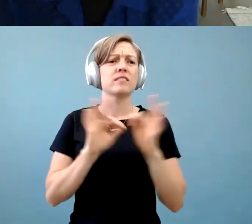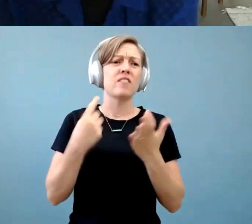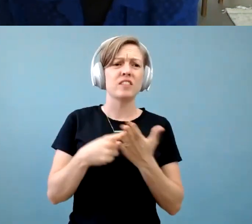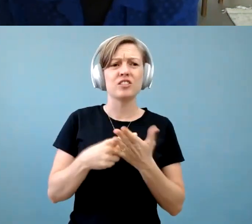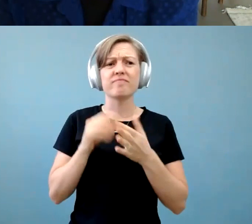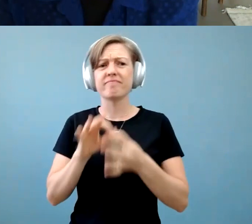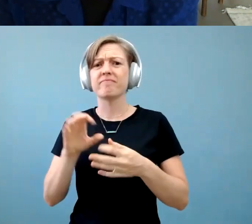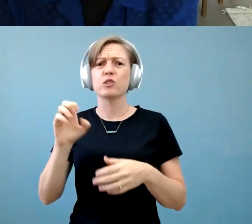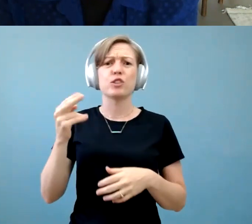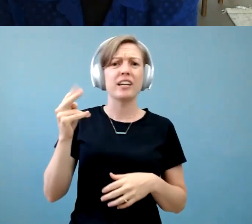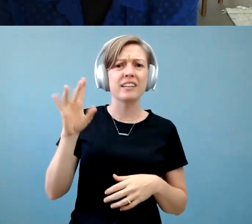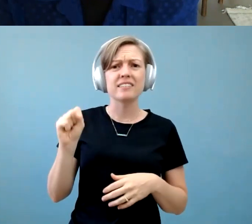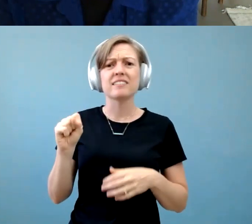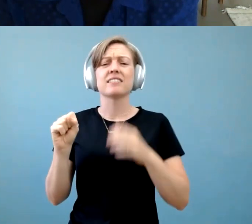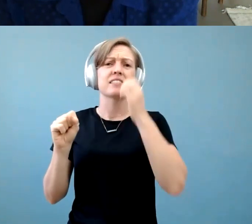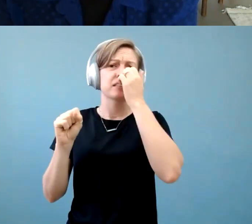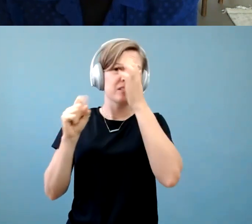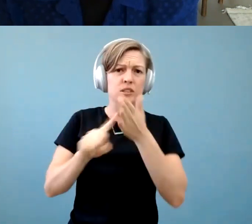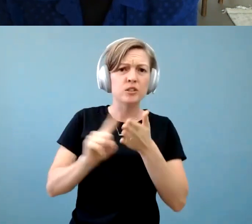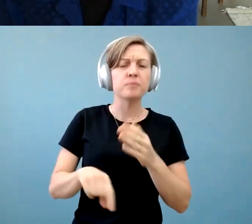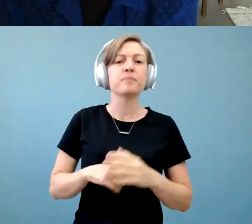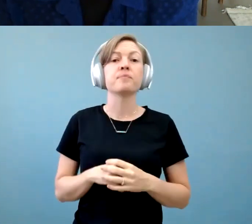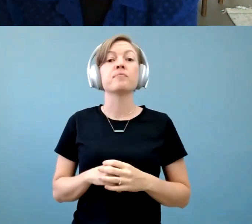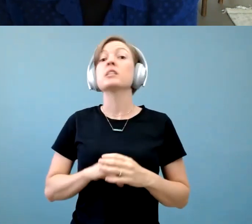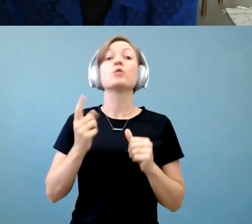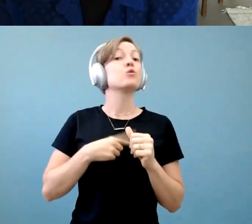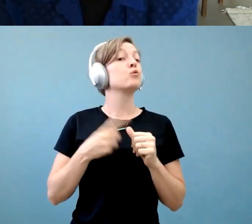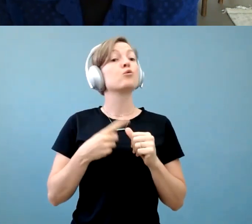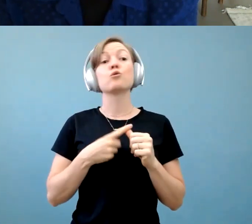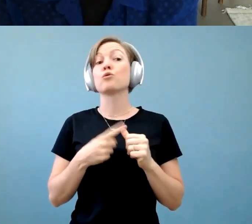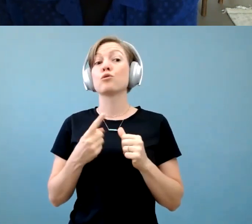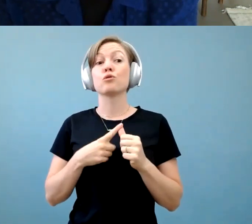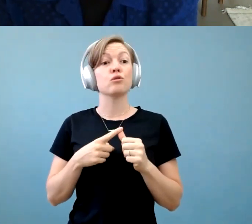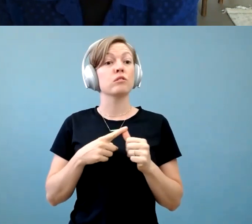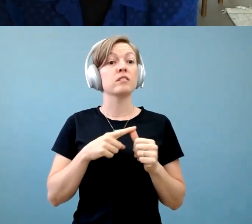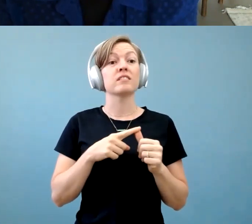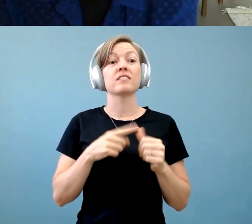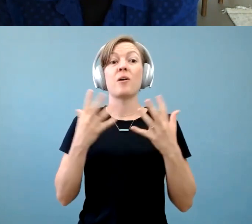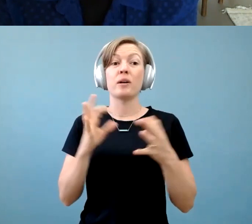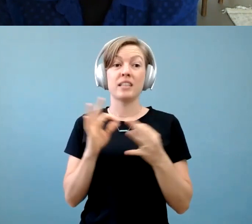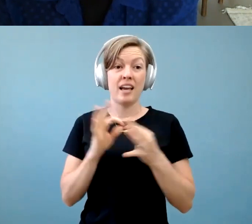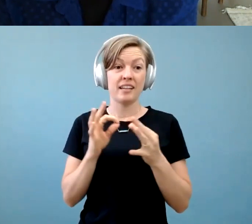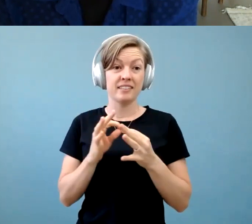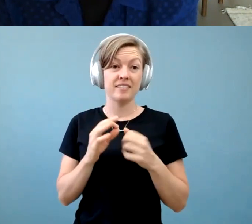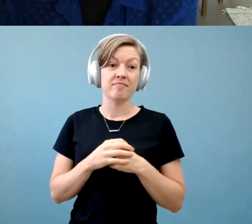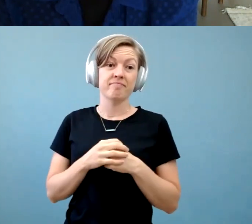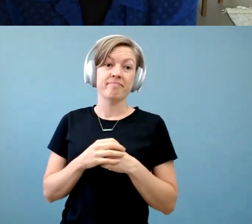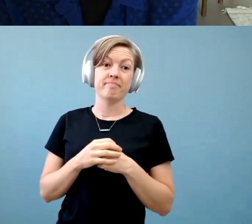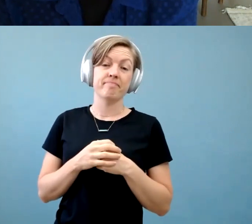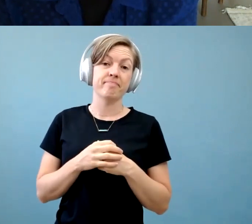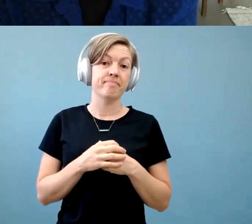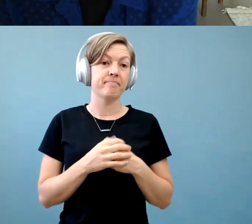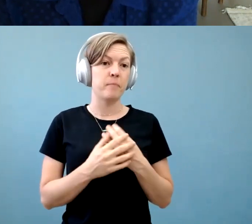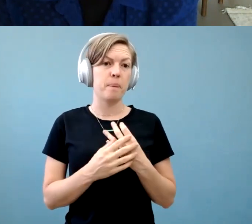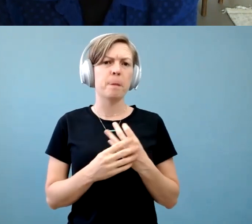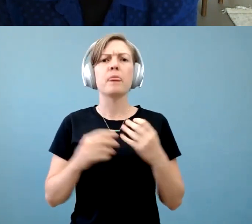eugenics research. I think that first and foremost, I would just like to say that it's not